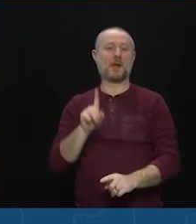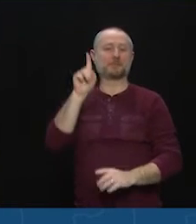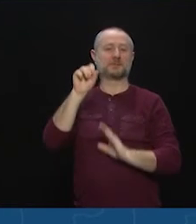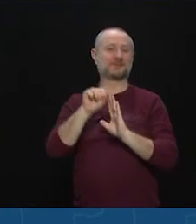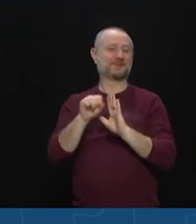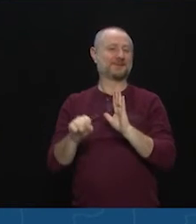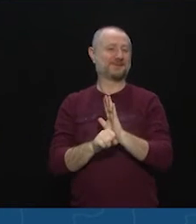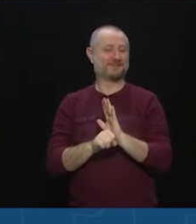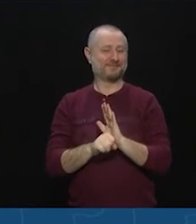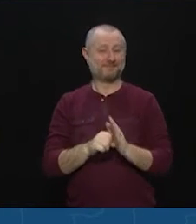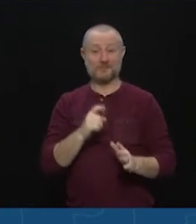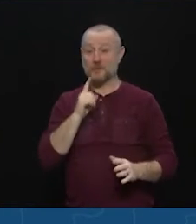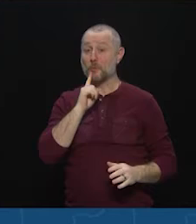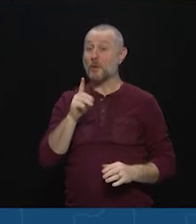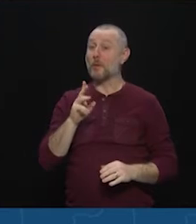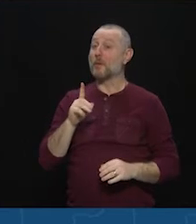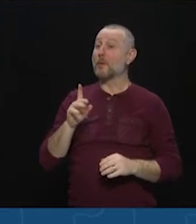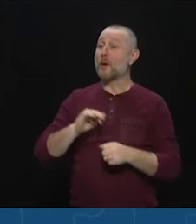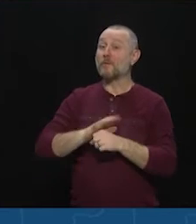likely to die if they came to upstate